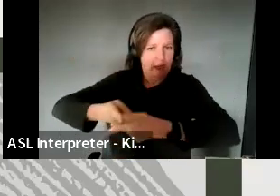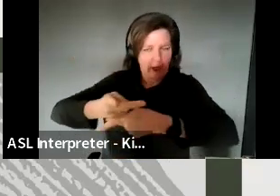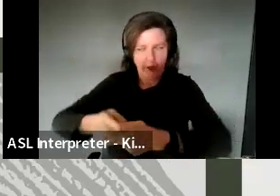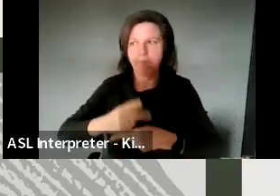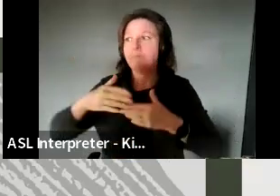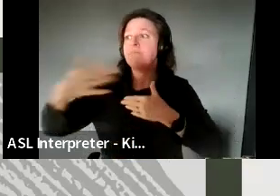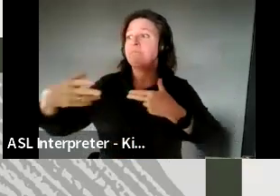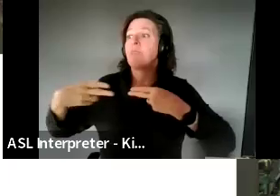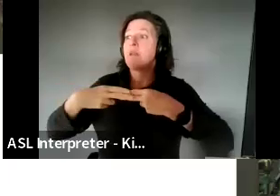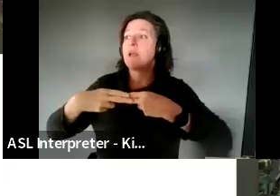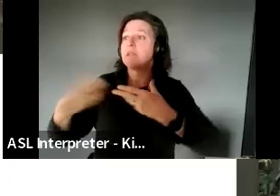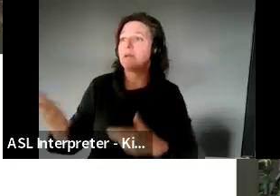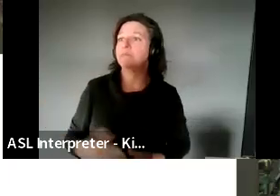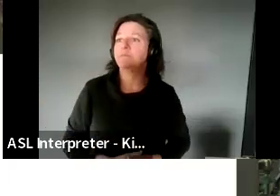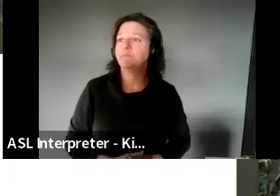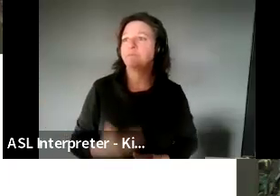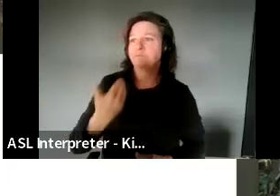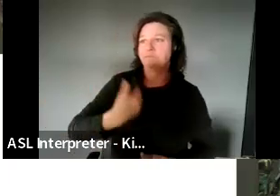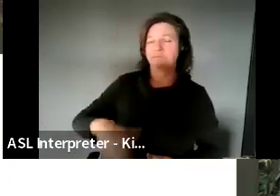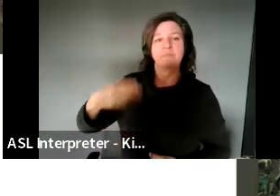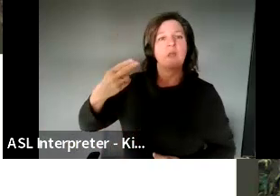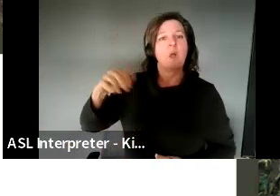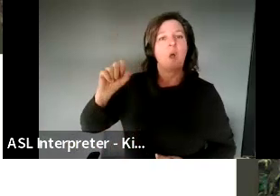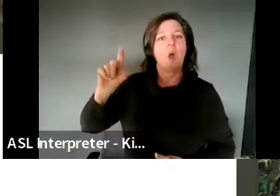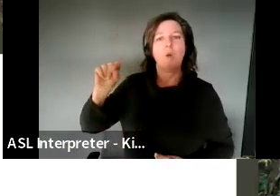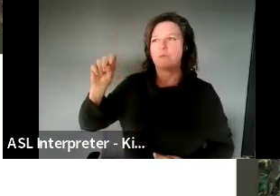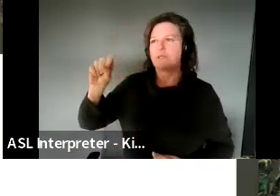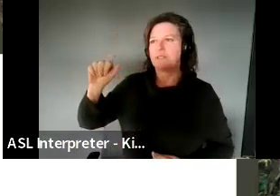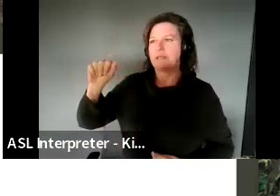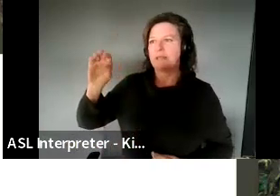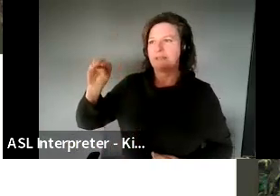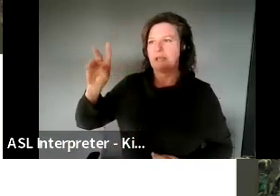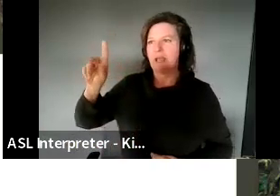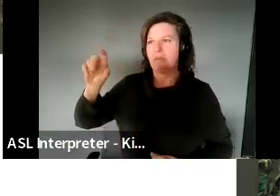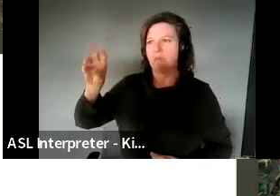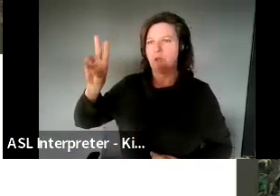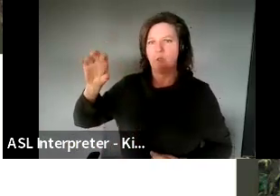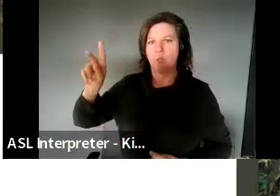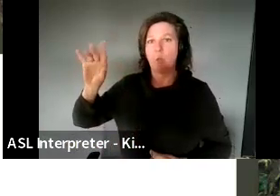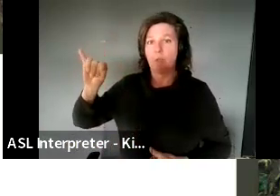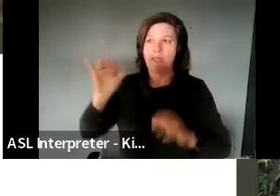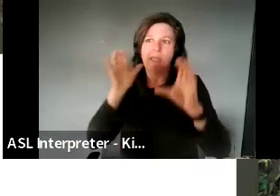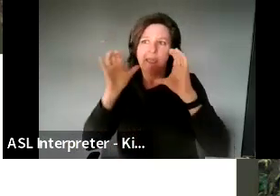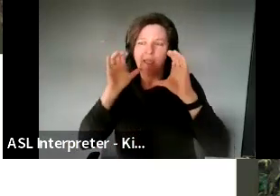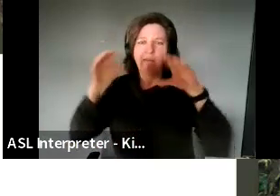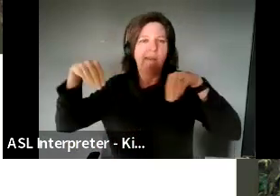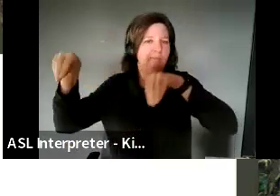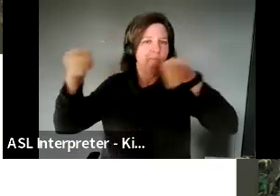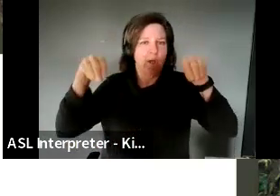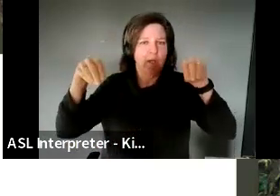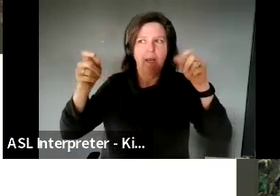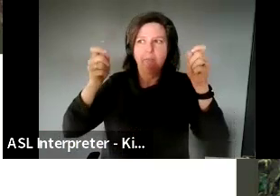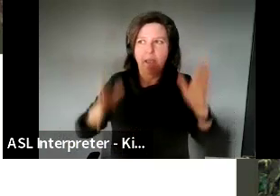Next slide. I am your host, Sam Klawicki. I'm the Communications and Marketing Manager for WalkCares. I'd like to go around